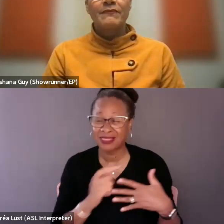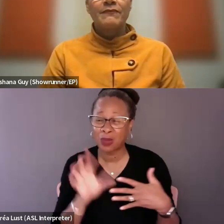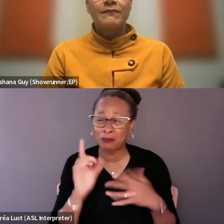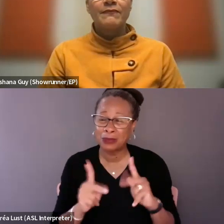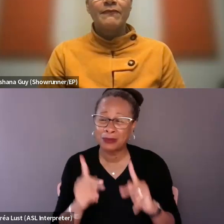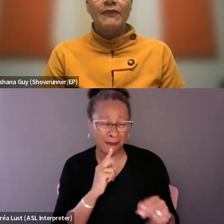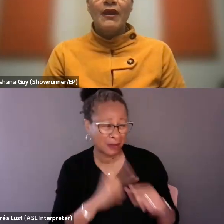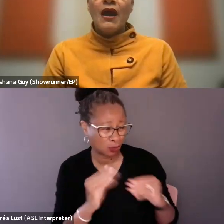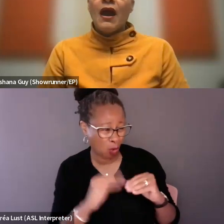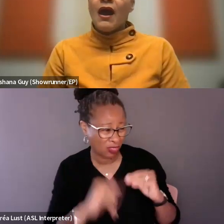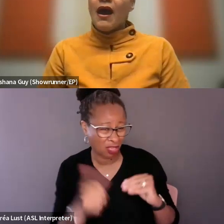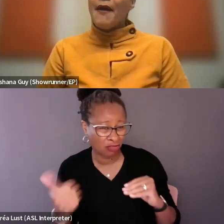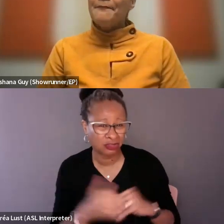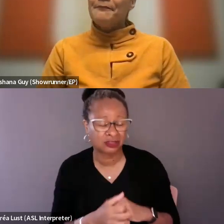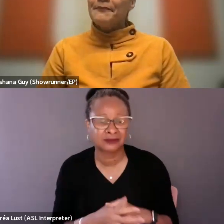than most?